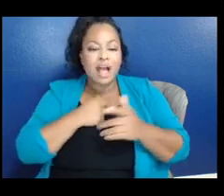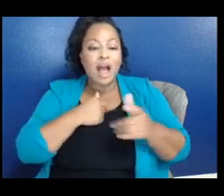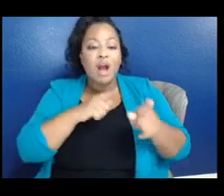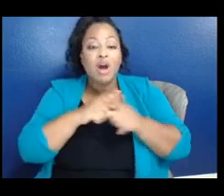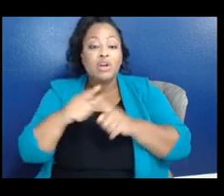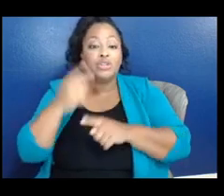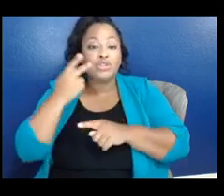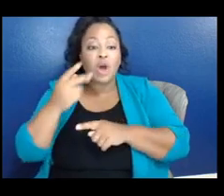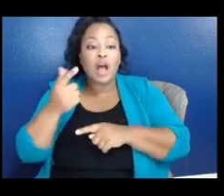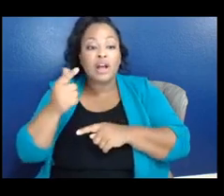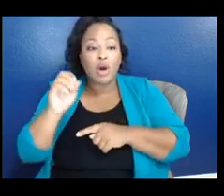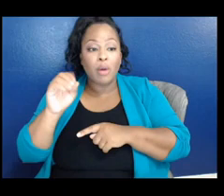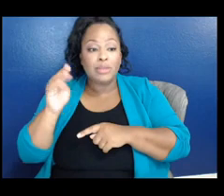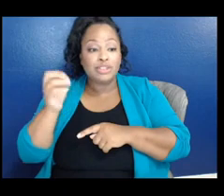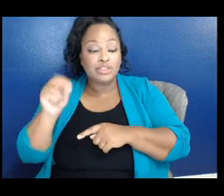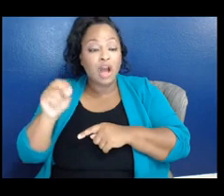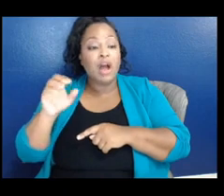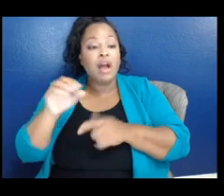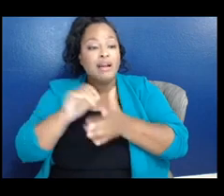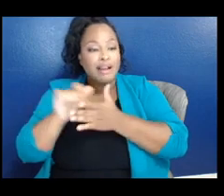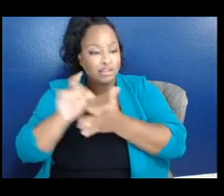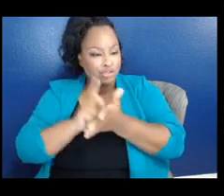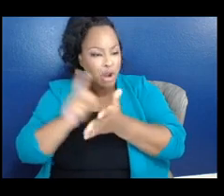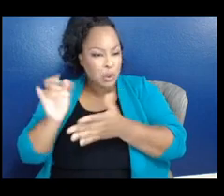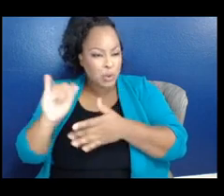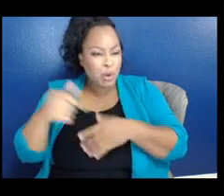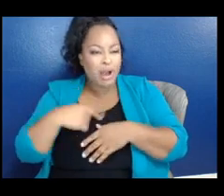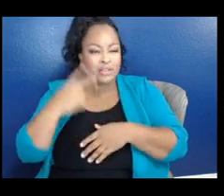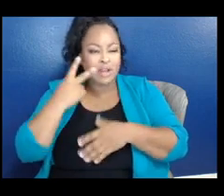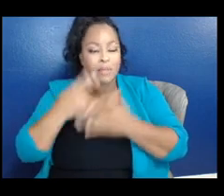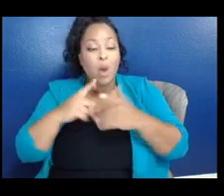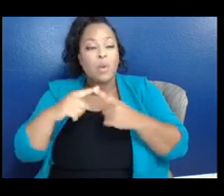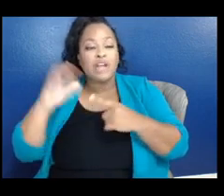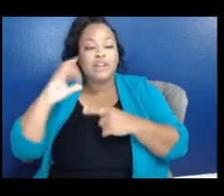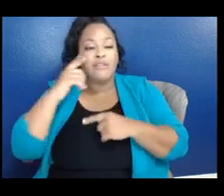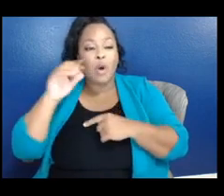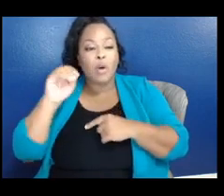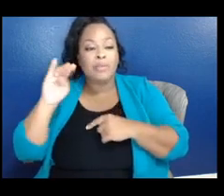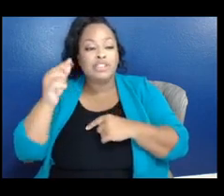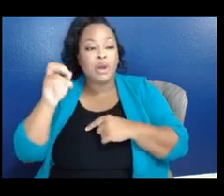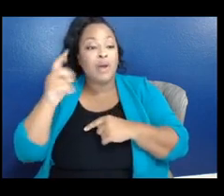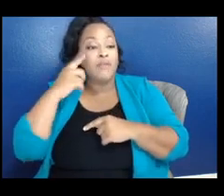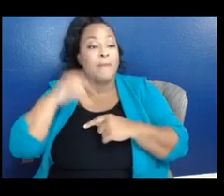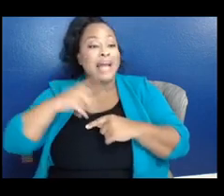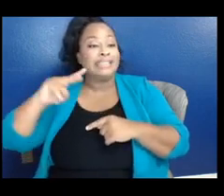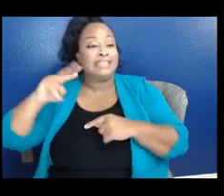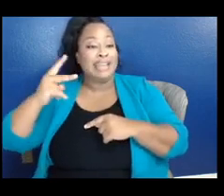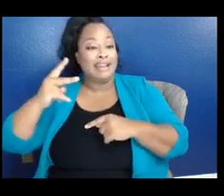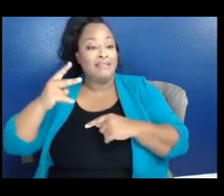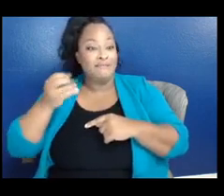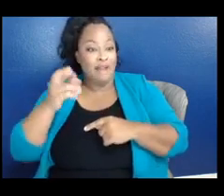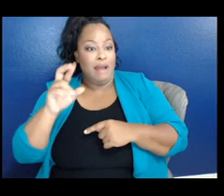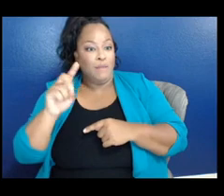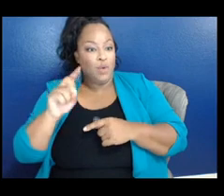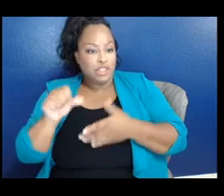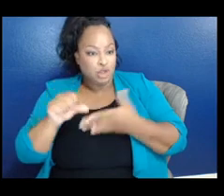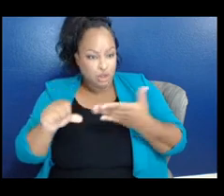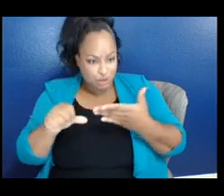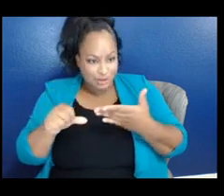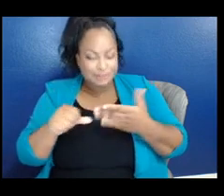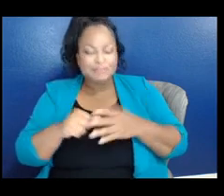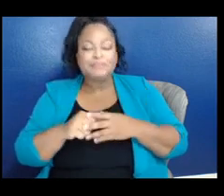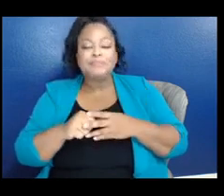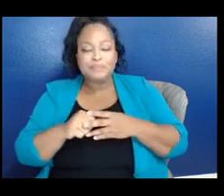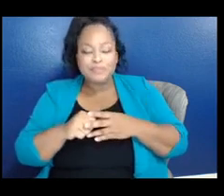also saw a gynecologist oncologist when I was searching for a OBGYN for my second fibroid surgery.